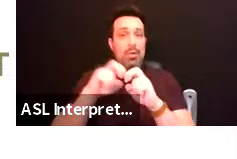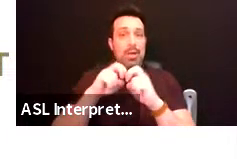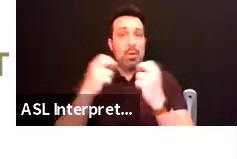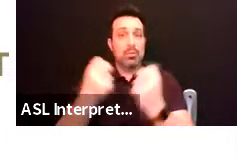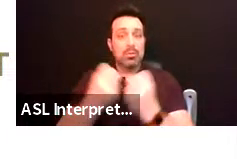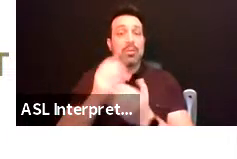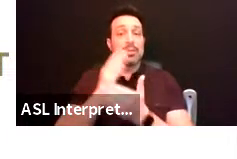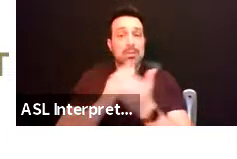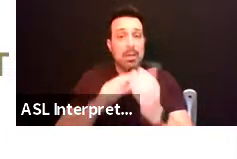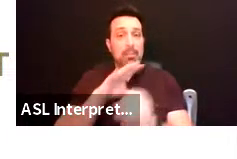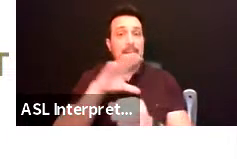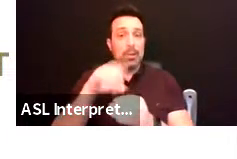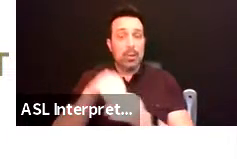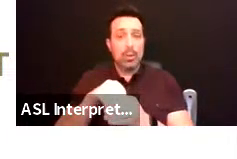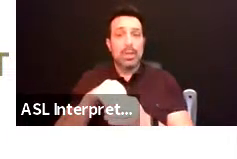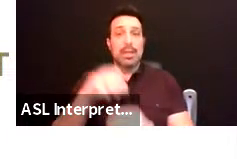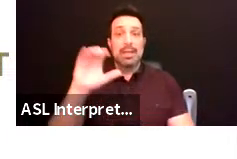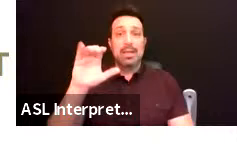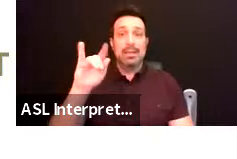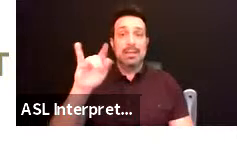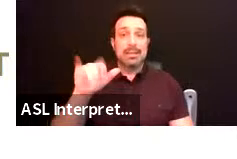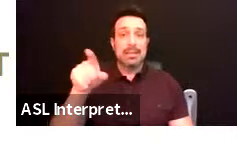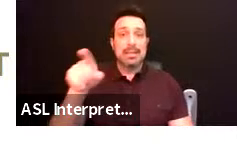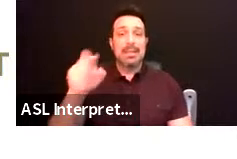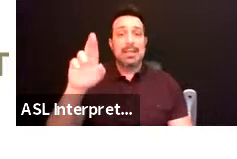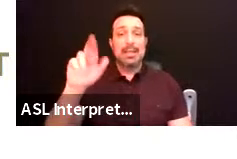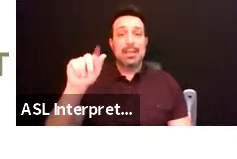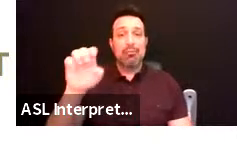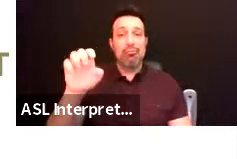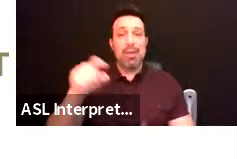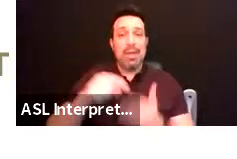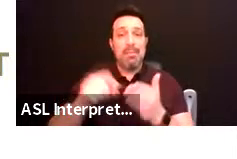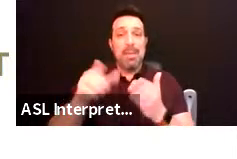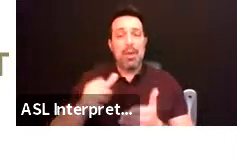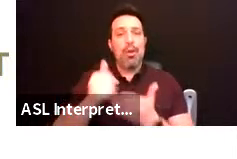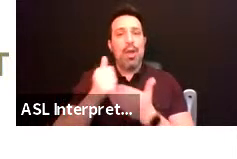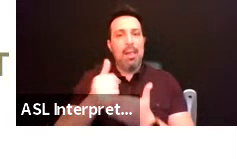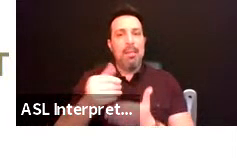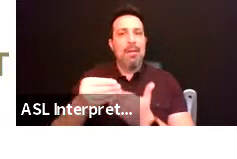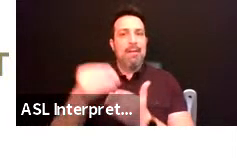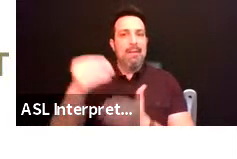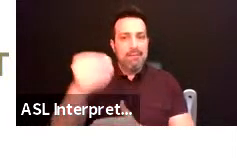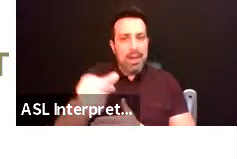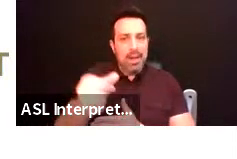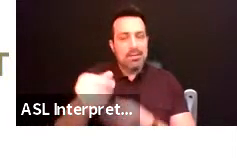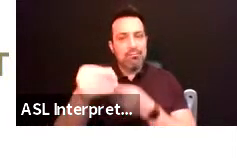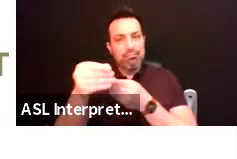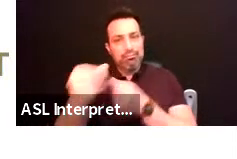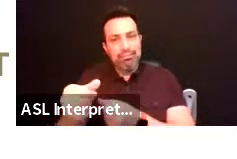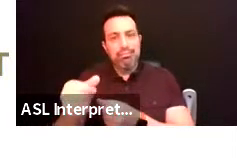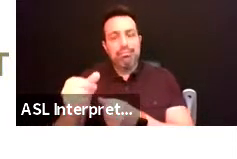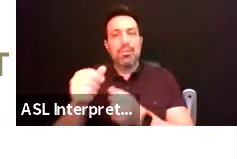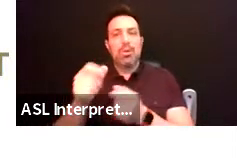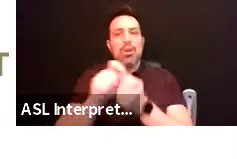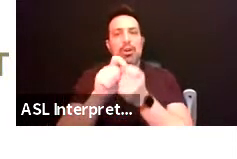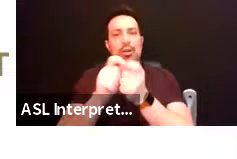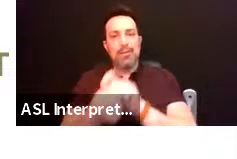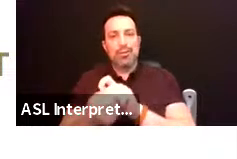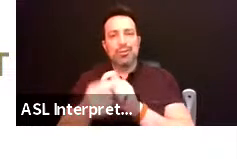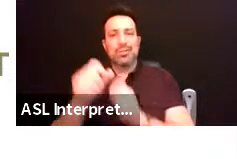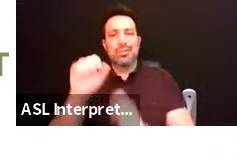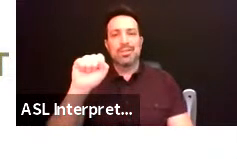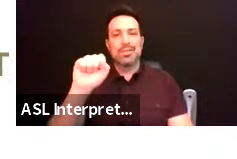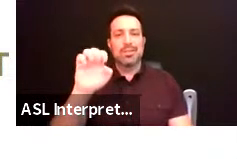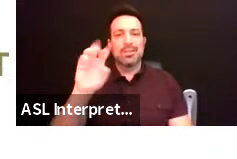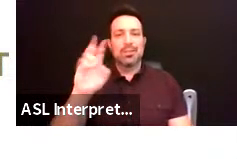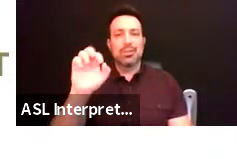which included that the city ratepayers help fund the conversion to the sewer system for those